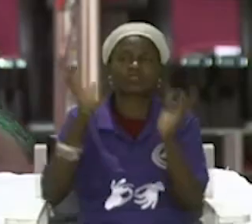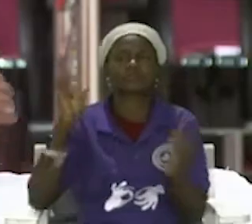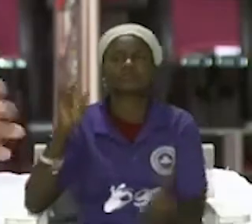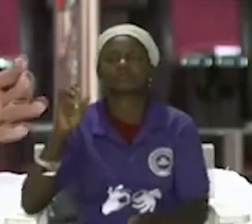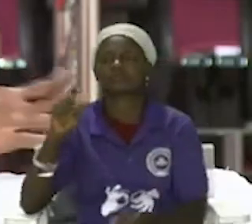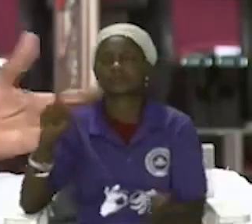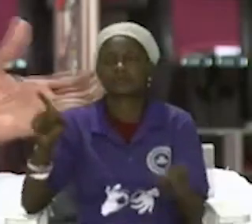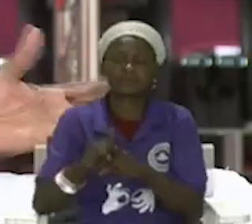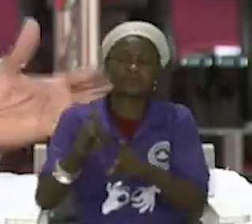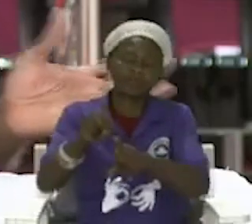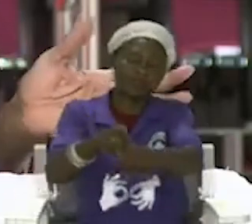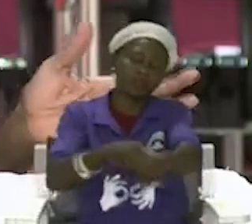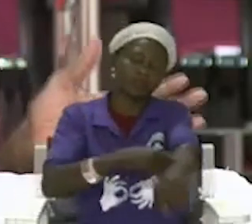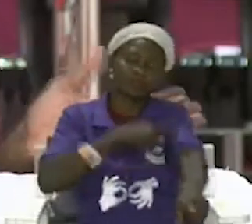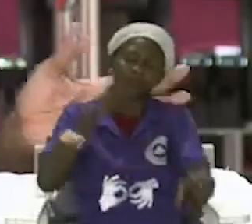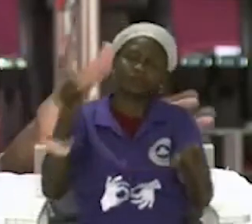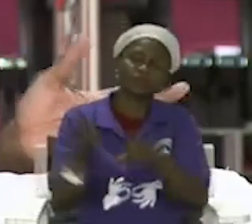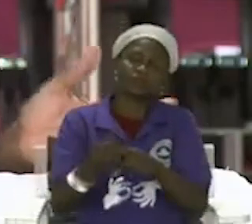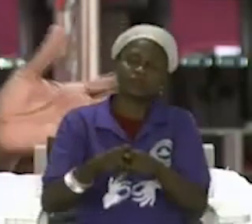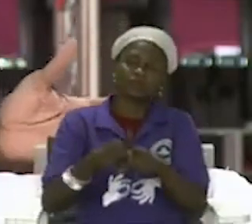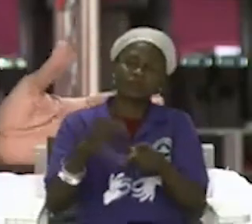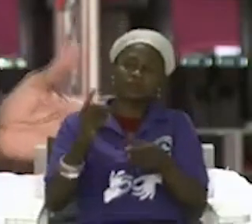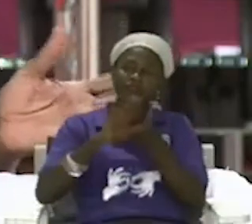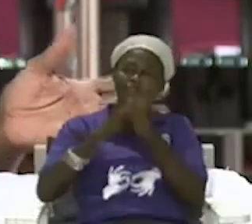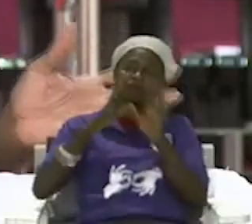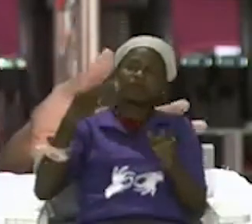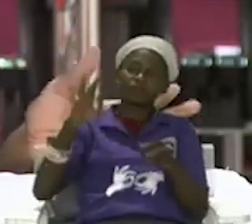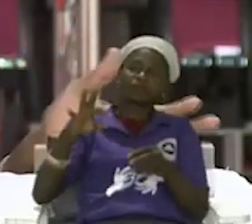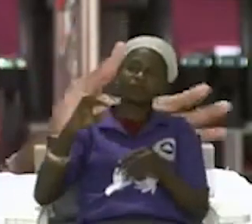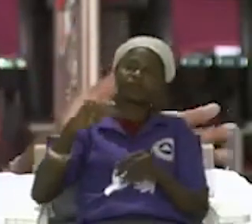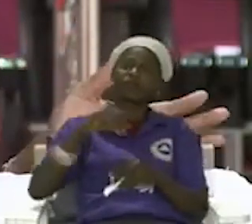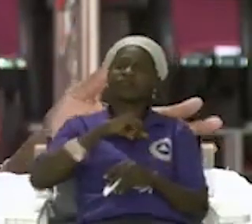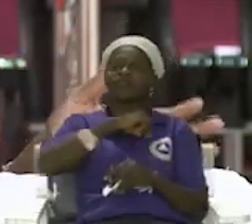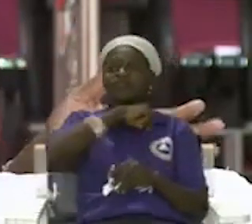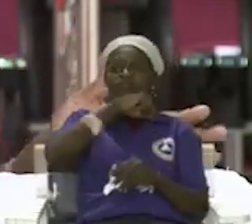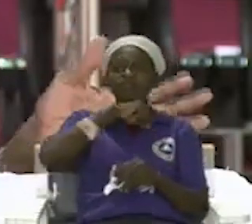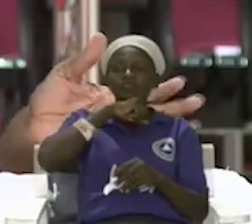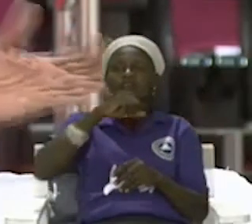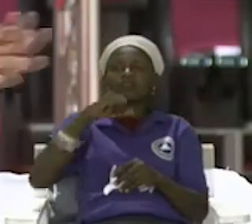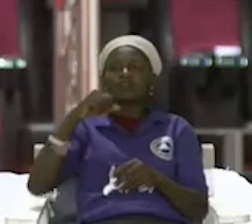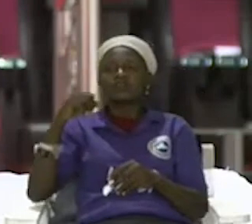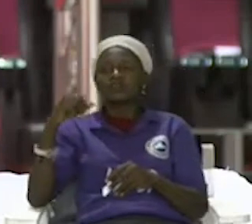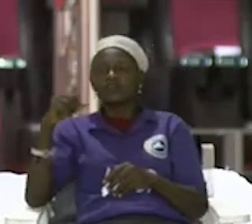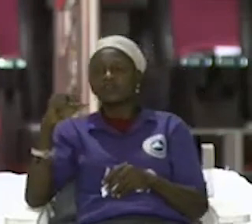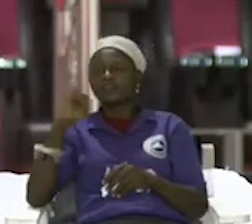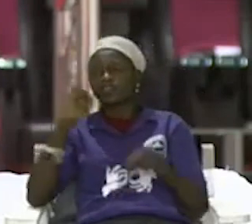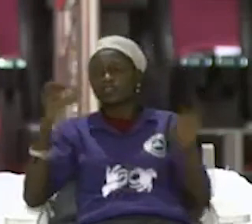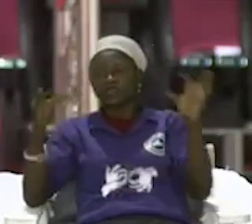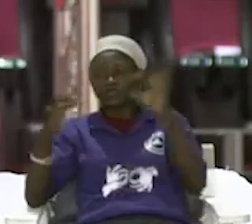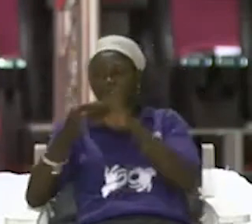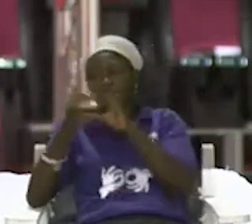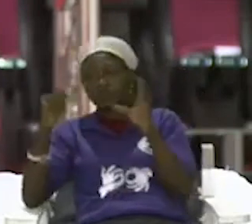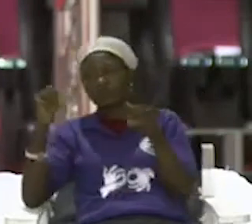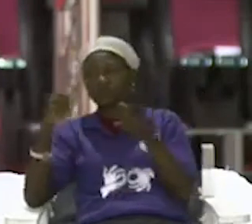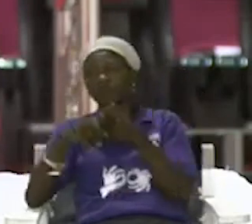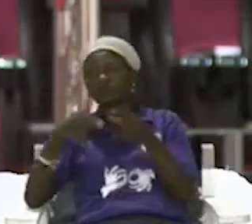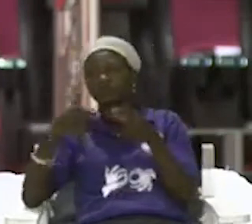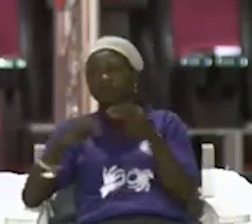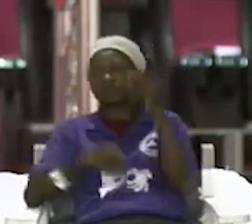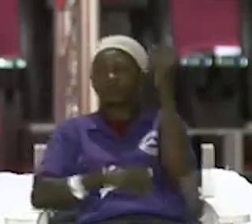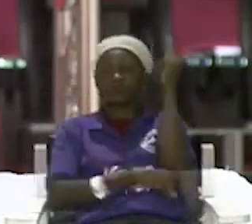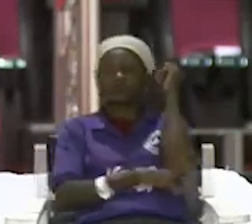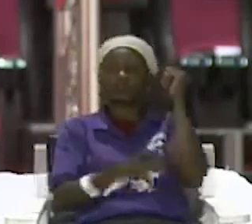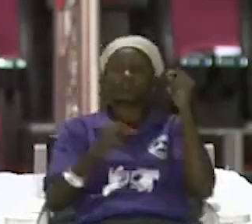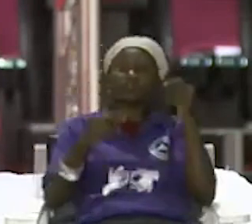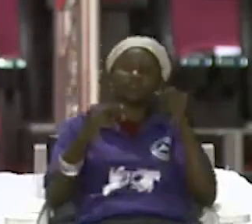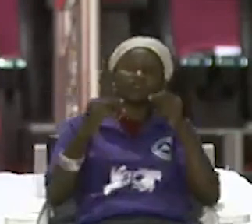As long as a piece of iron, of electric iron, is connected to the source, the iron